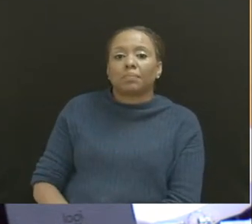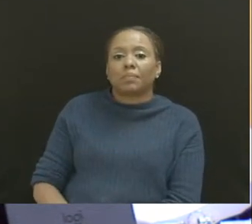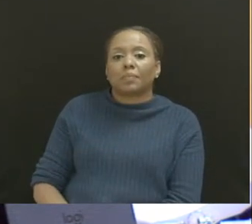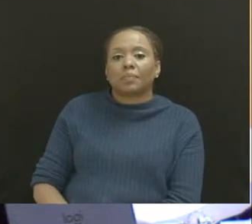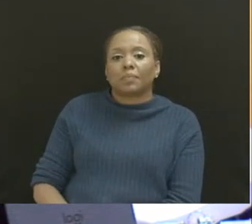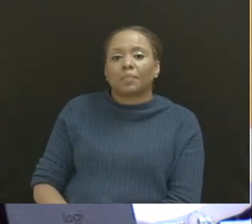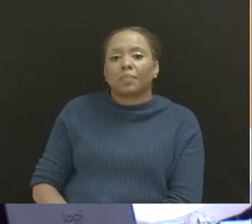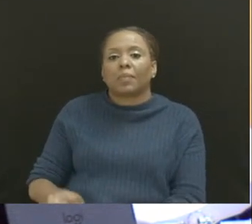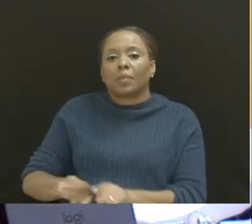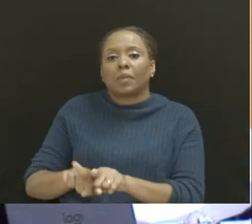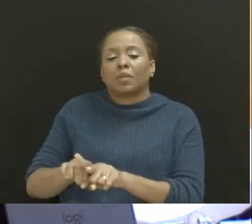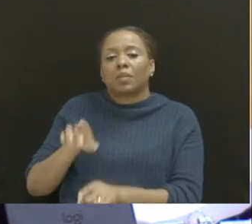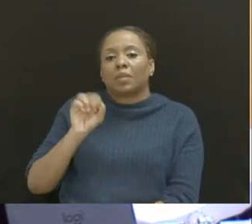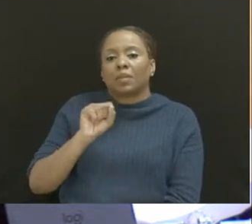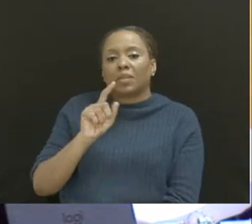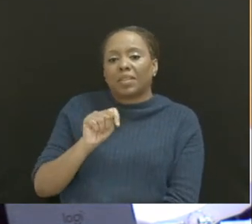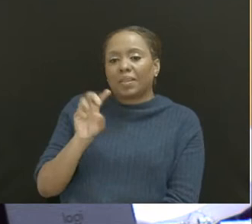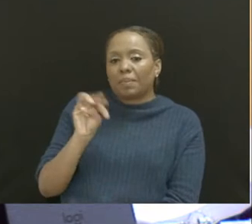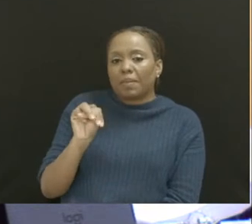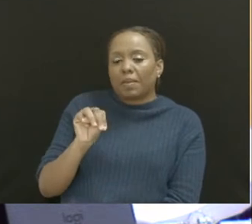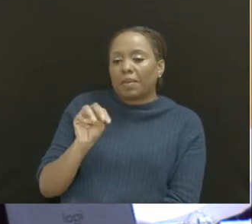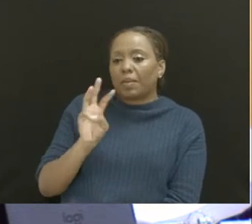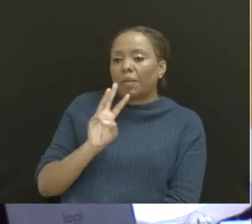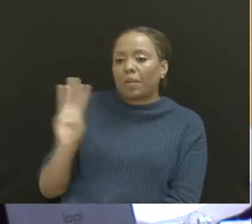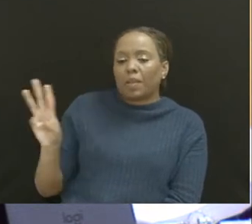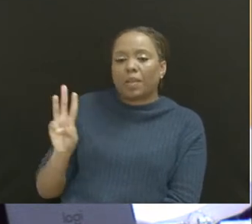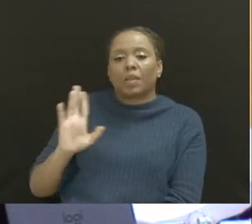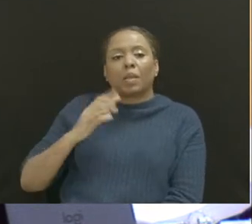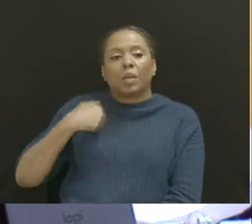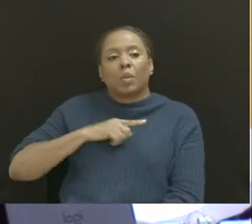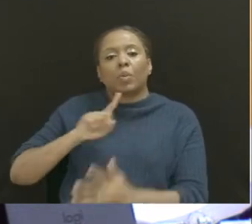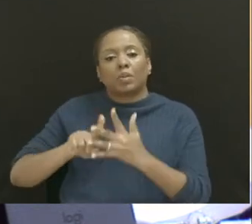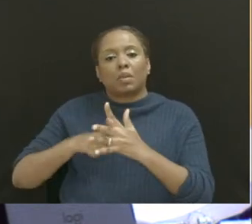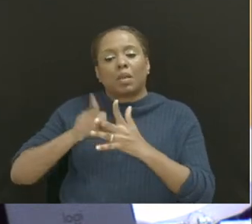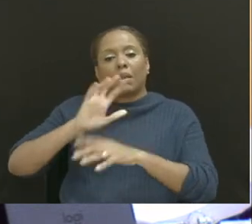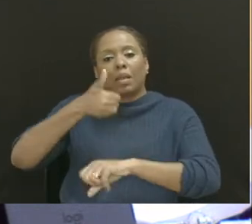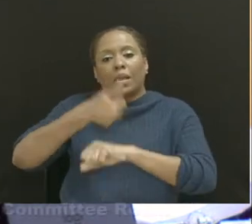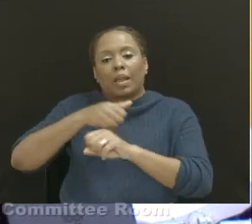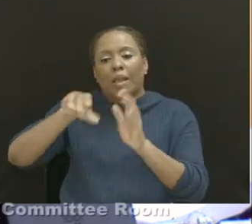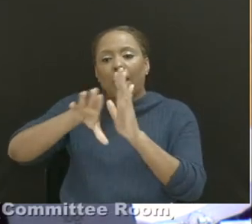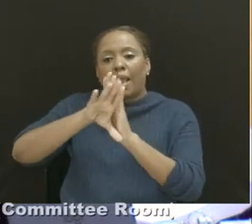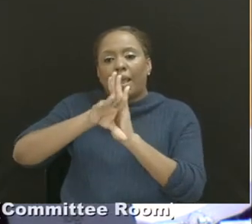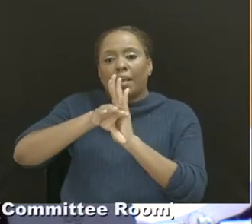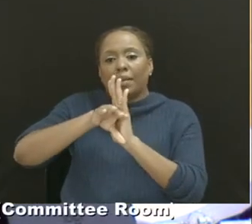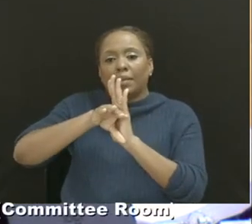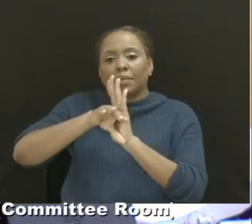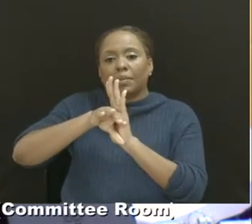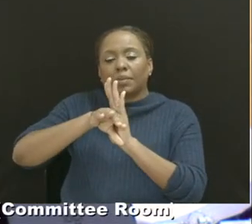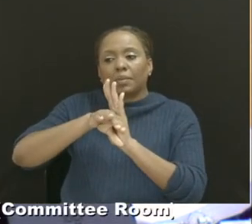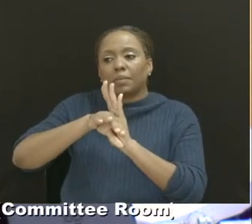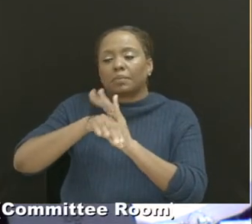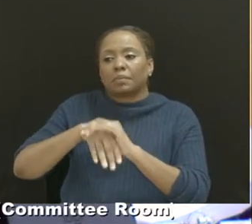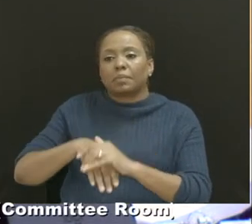St. Michael West, of course. We have started to put cameras there as well. And I want to say for your camera program